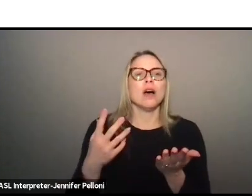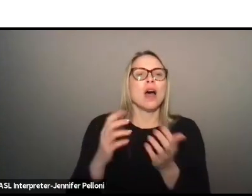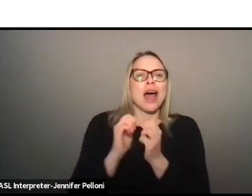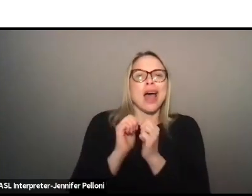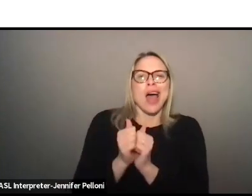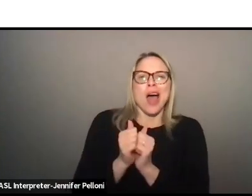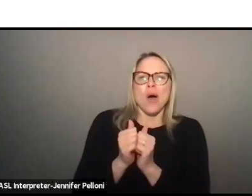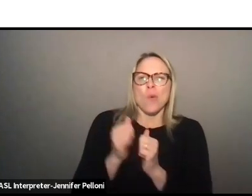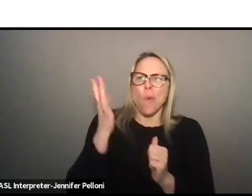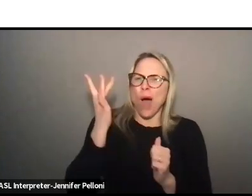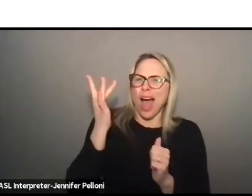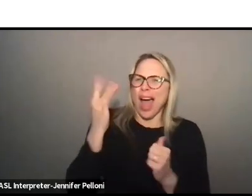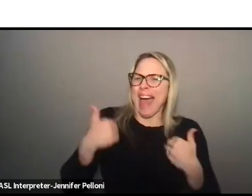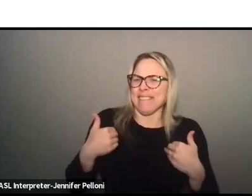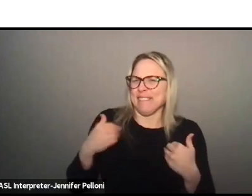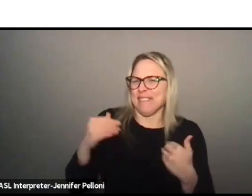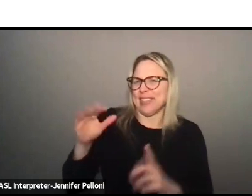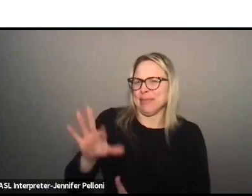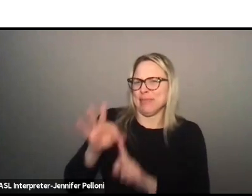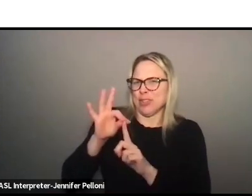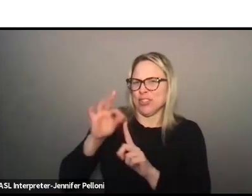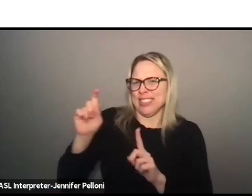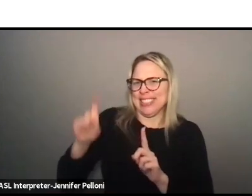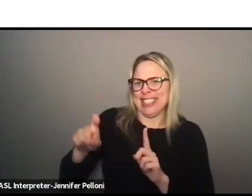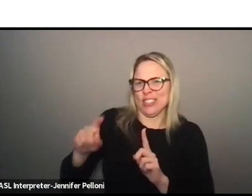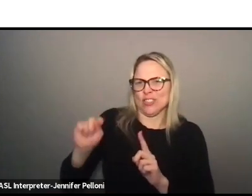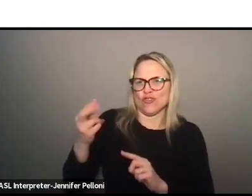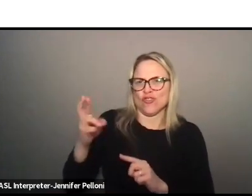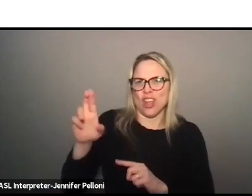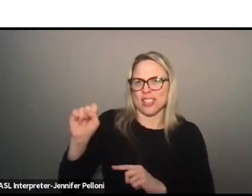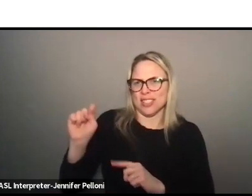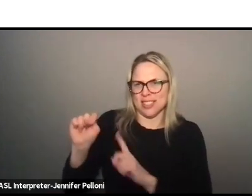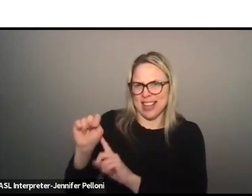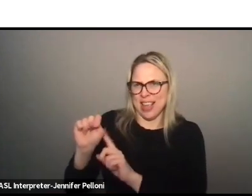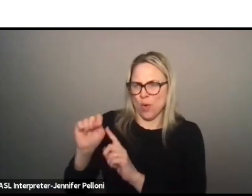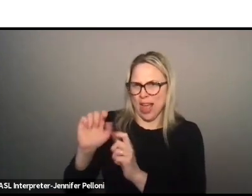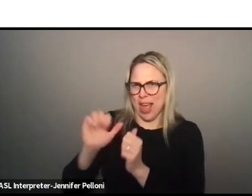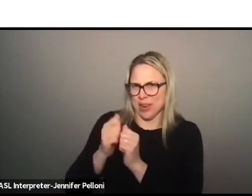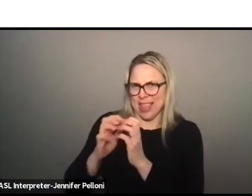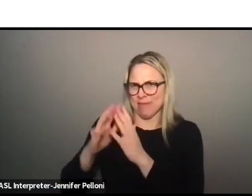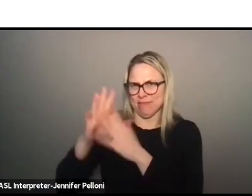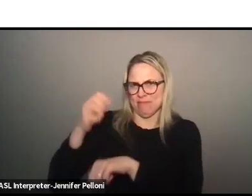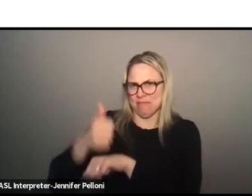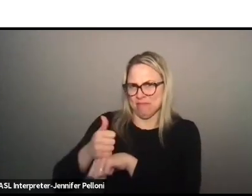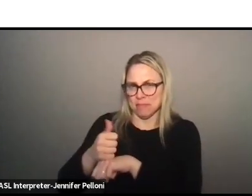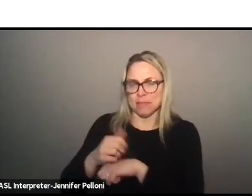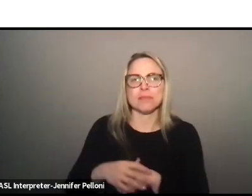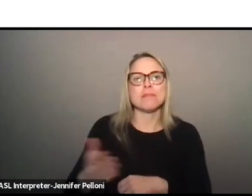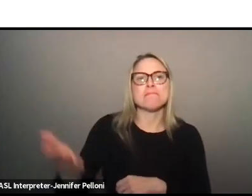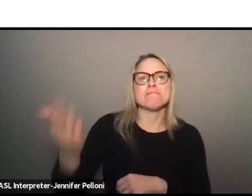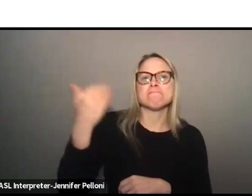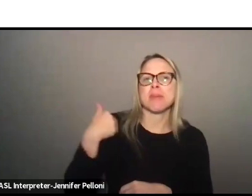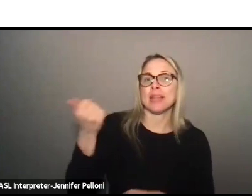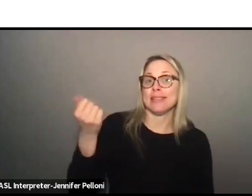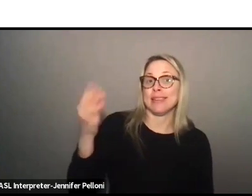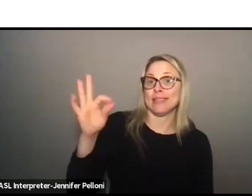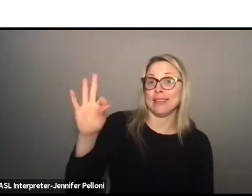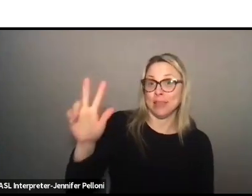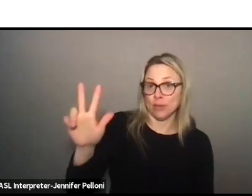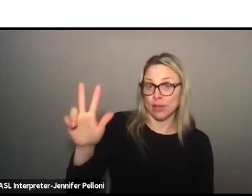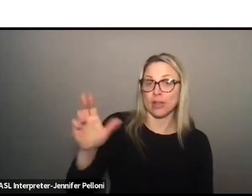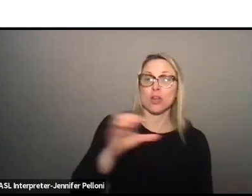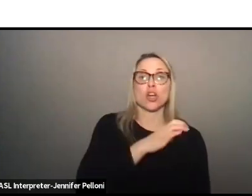came about. Um, Back in 1993, Congress